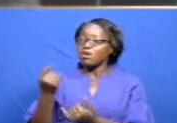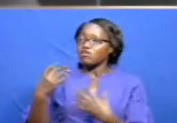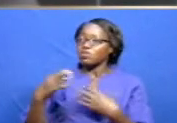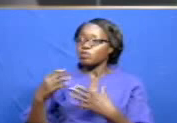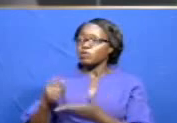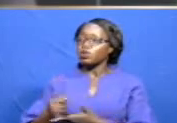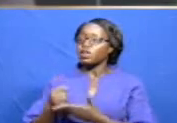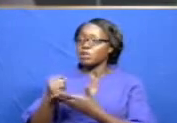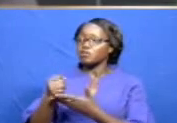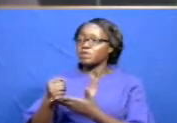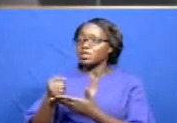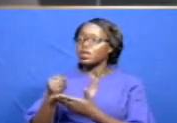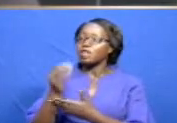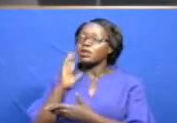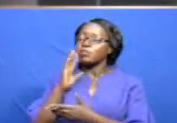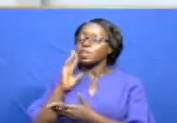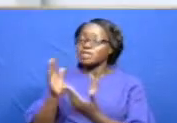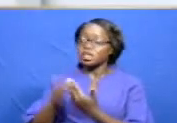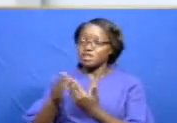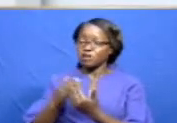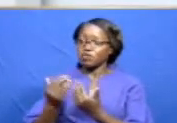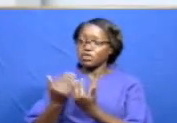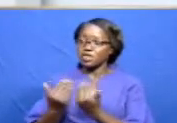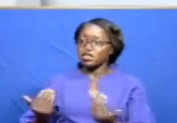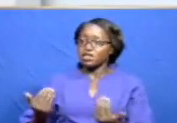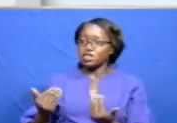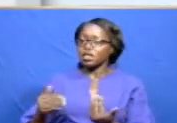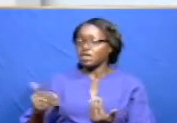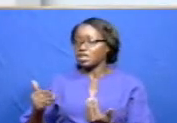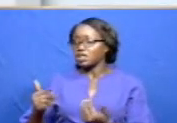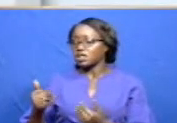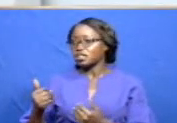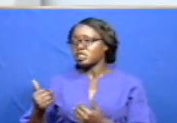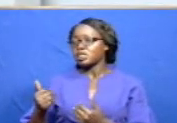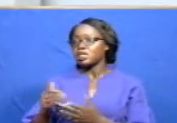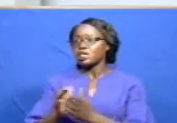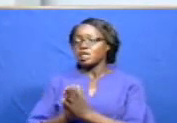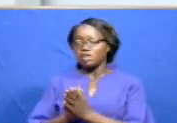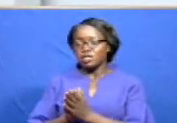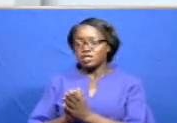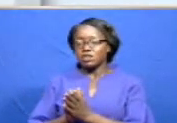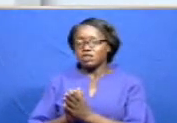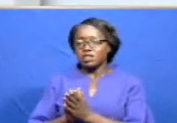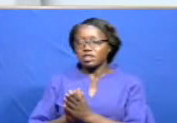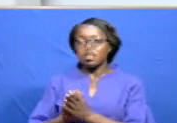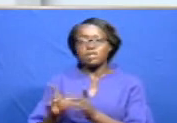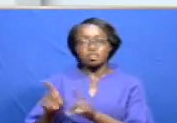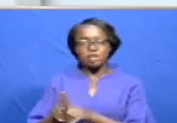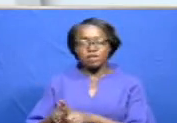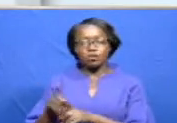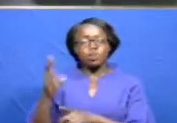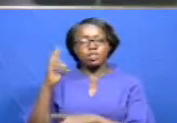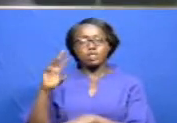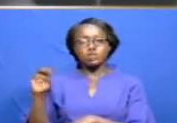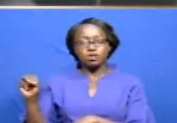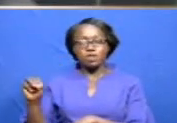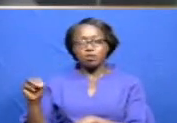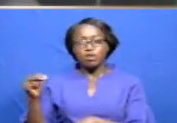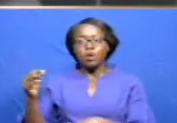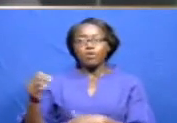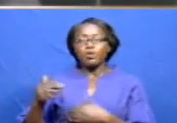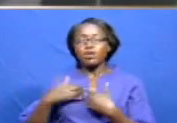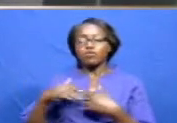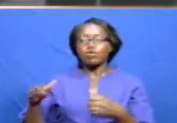helping parents take care of their kids. There are no more school teachers. In some cases, there are no nannies, and they still have to do a job at the same time. So we've had to